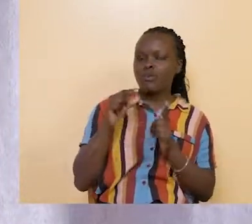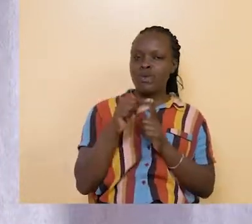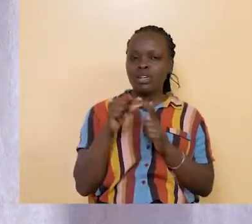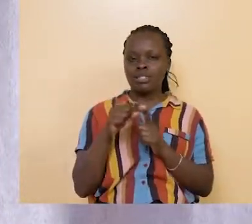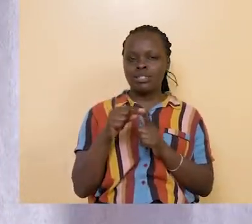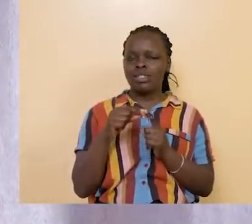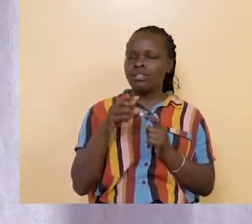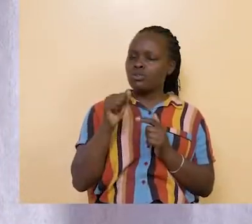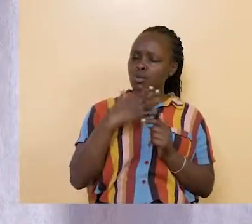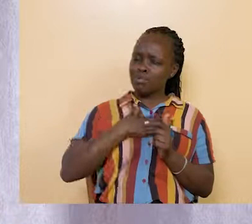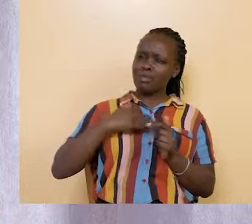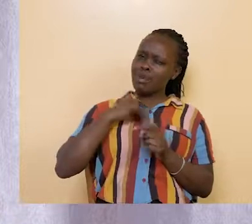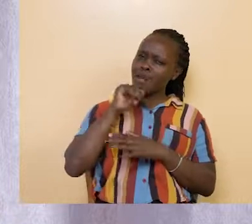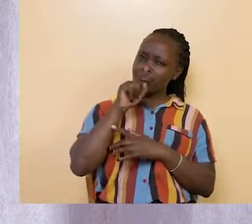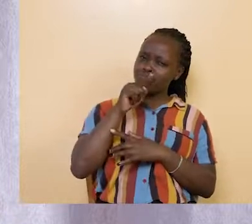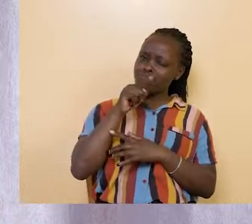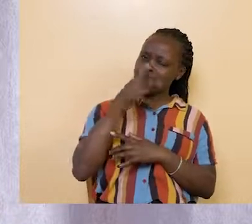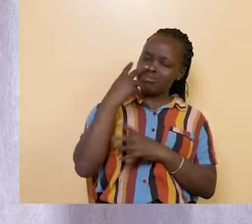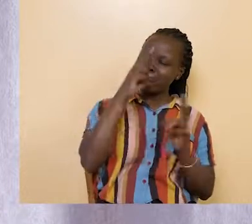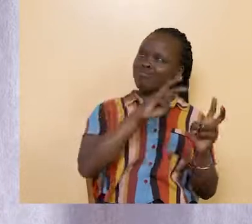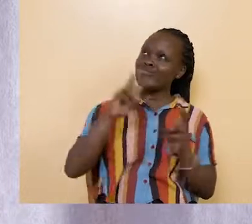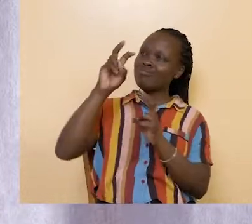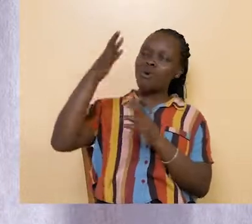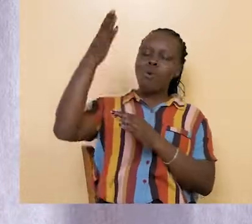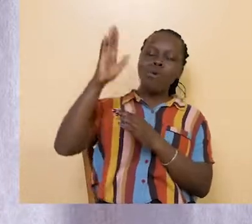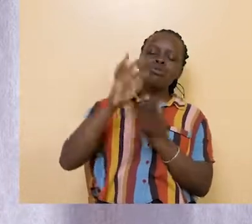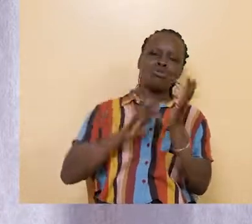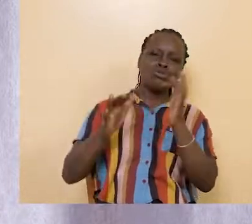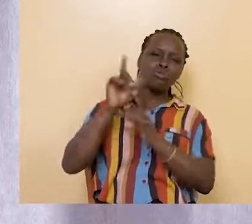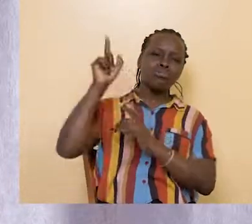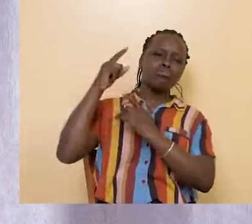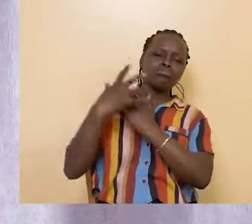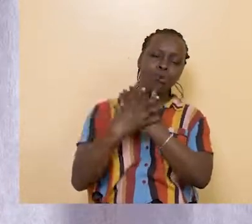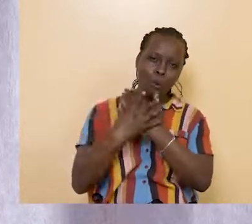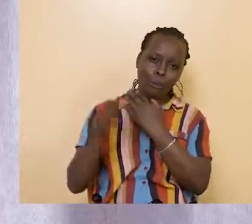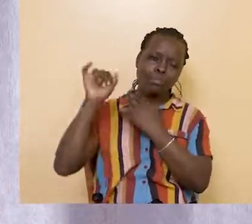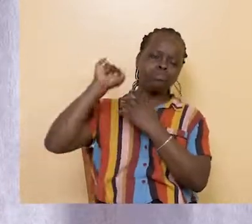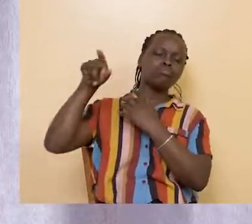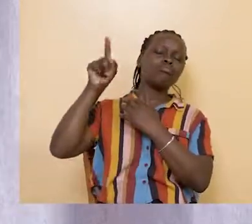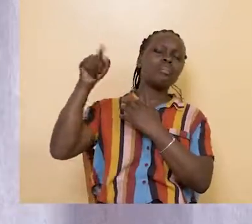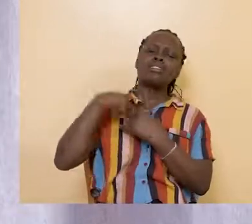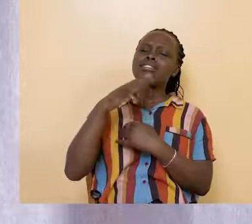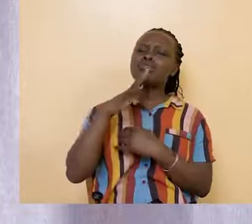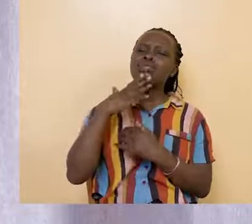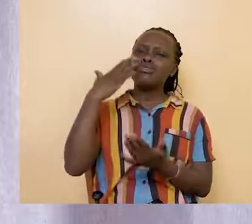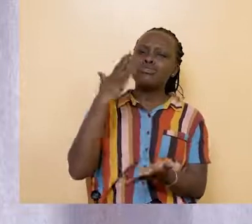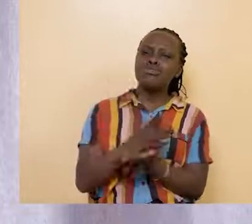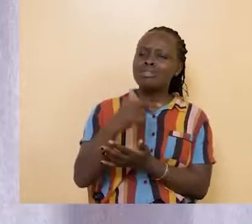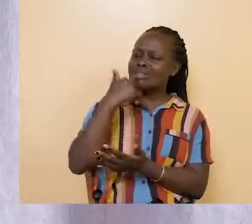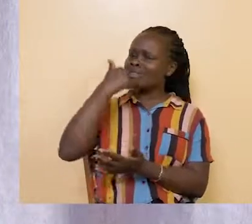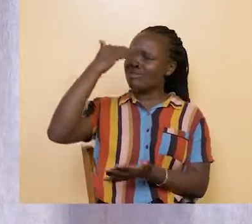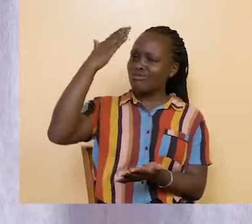you to behold Jesus today because he speaks a better word, a word of healing. He speaks truth over your life.